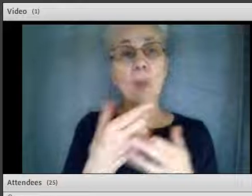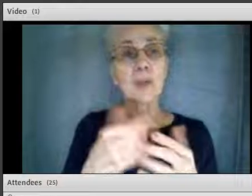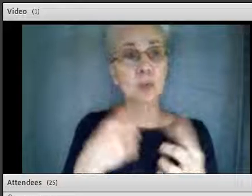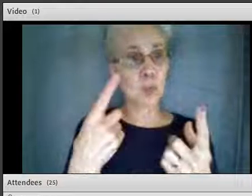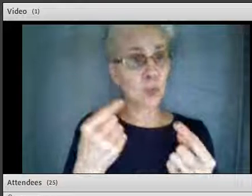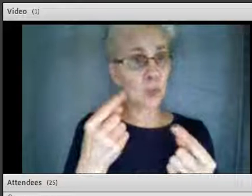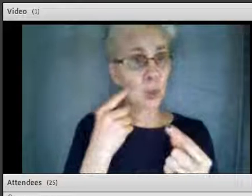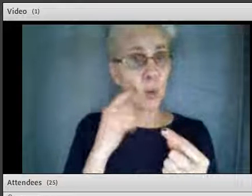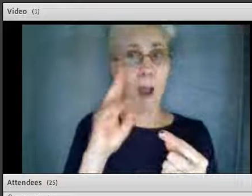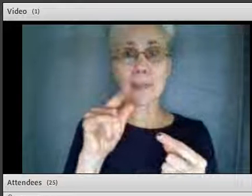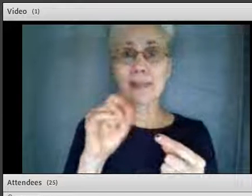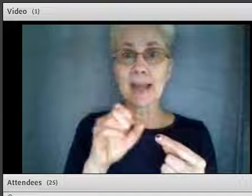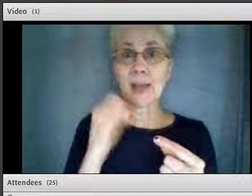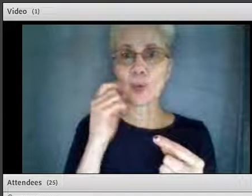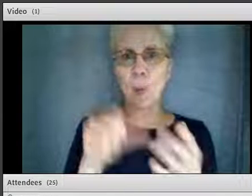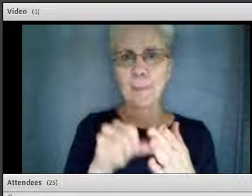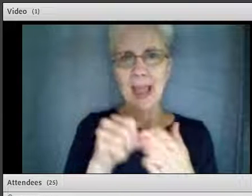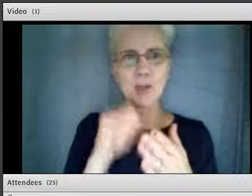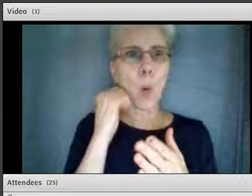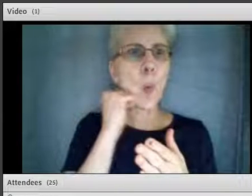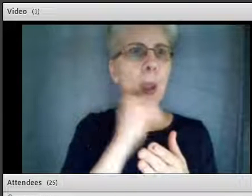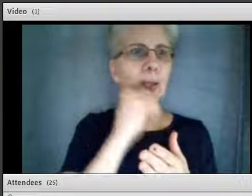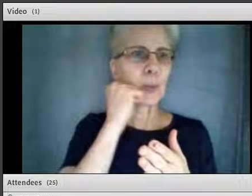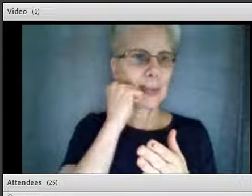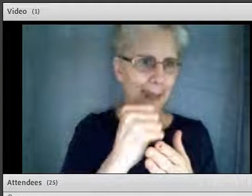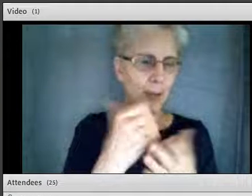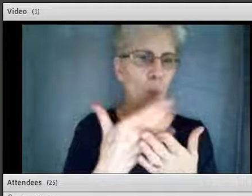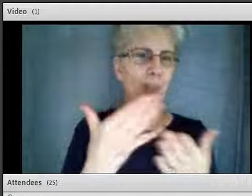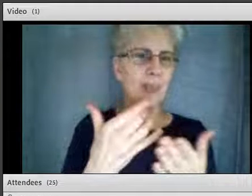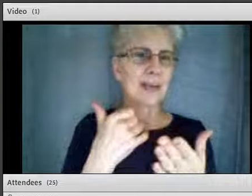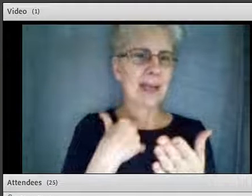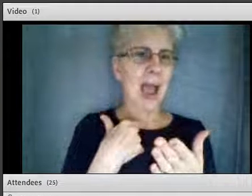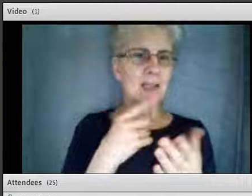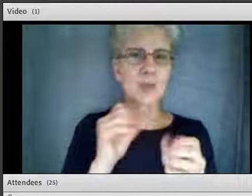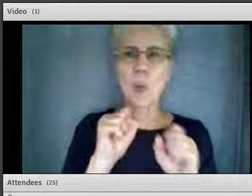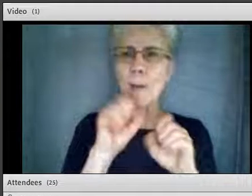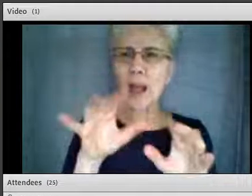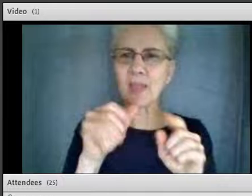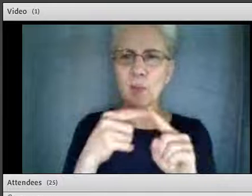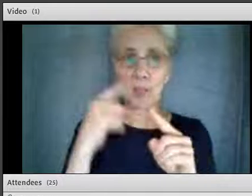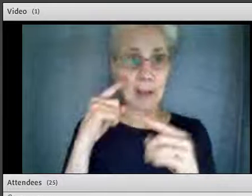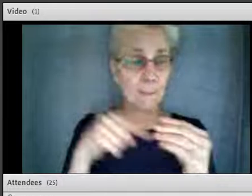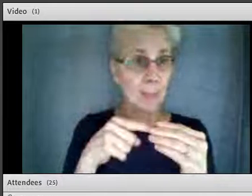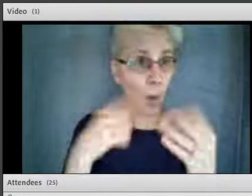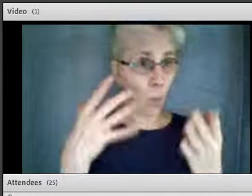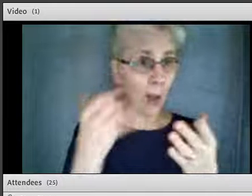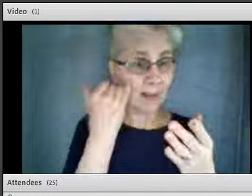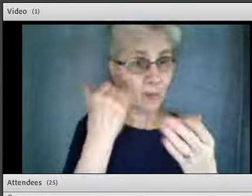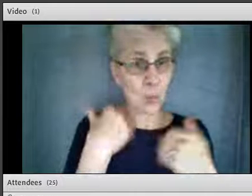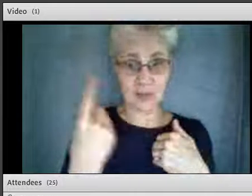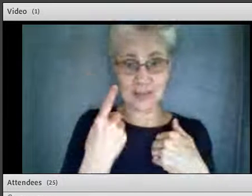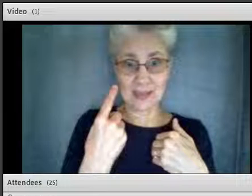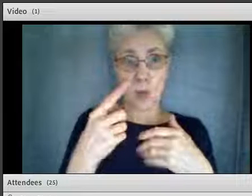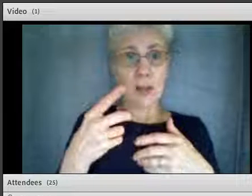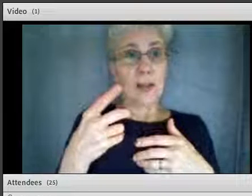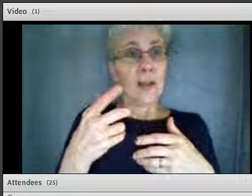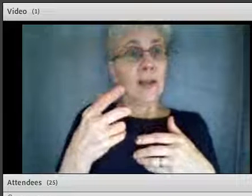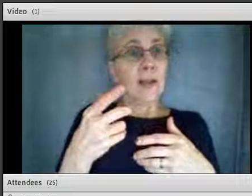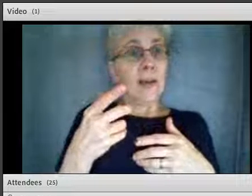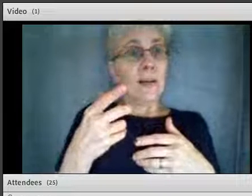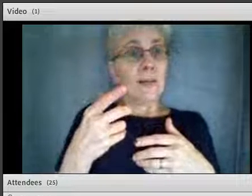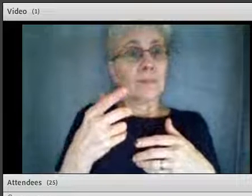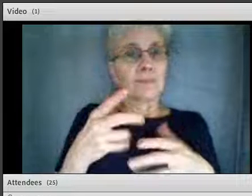And one of the things I want to just kind of put out there to think about is if you have someone pulling services and highlights into